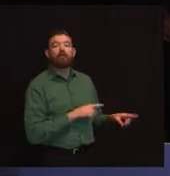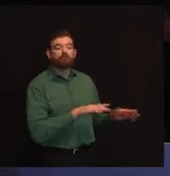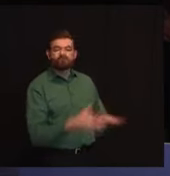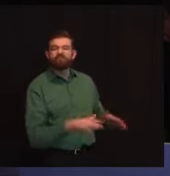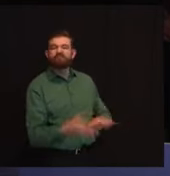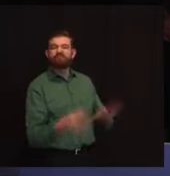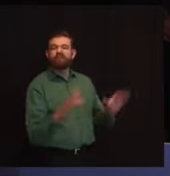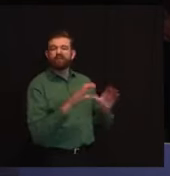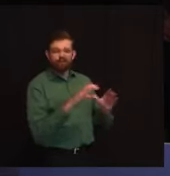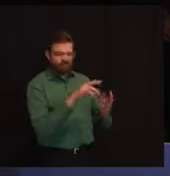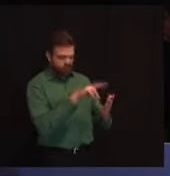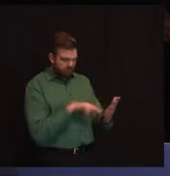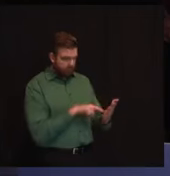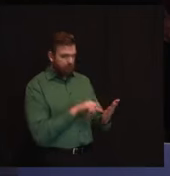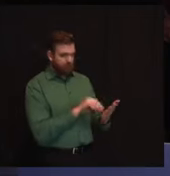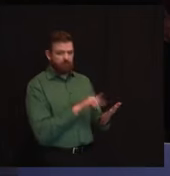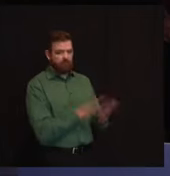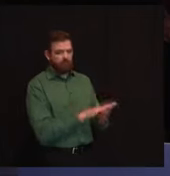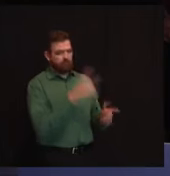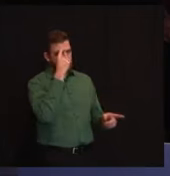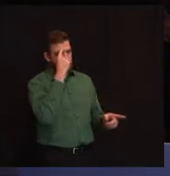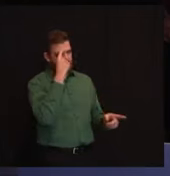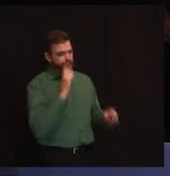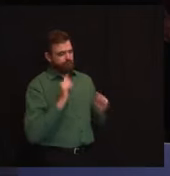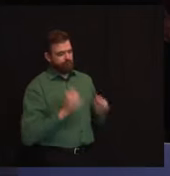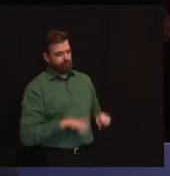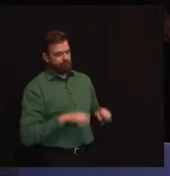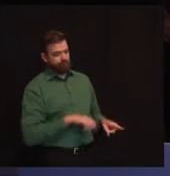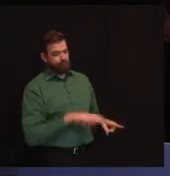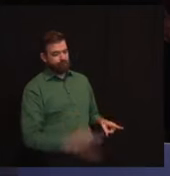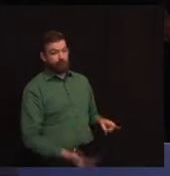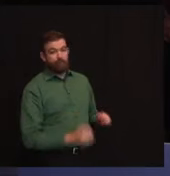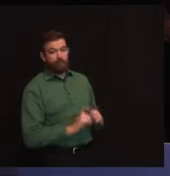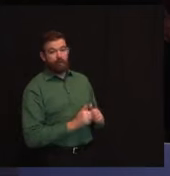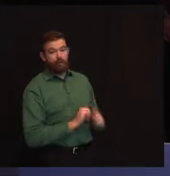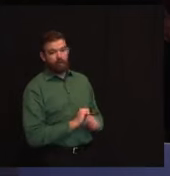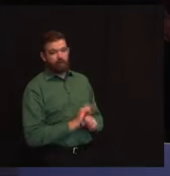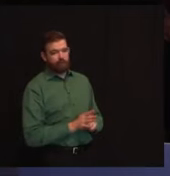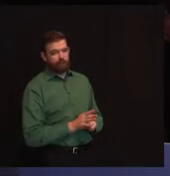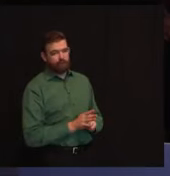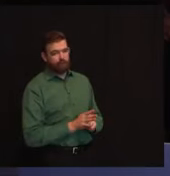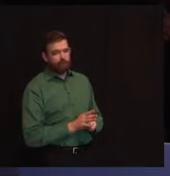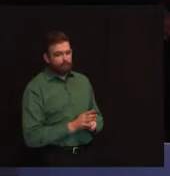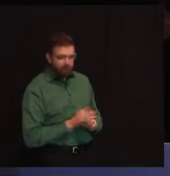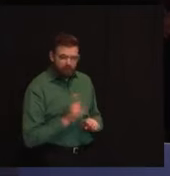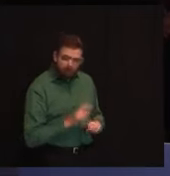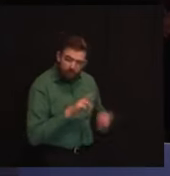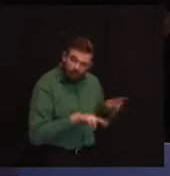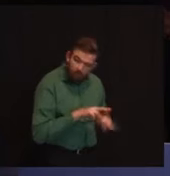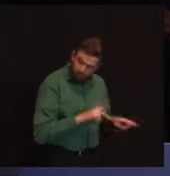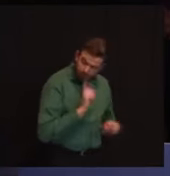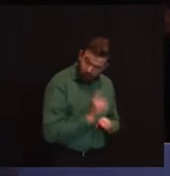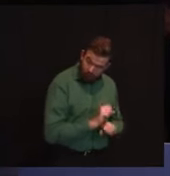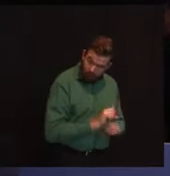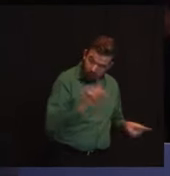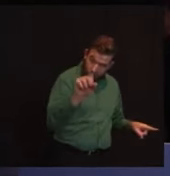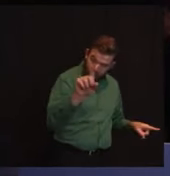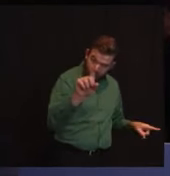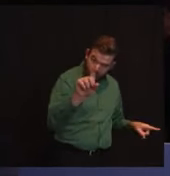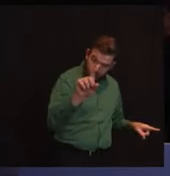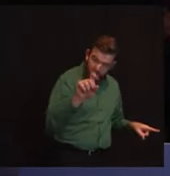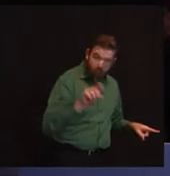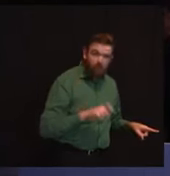those death certificates, and that takes a while and they become a probable case. The other way is in the long-term care facilities or other